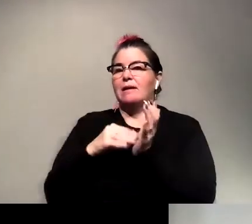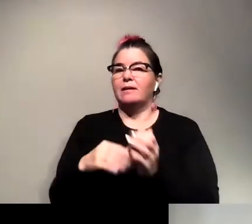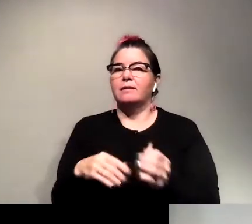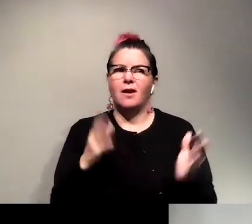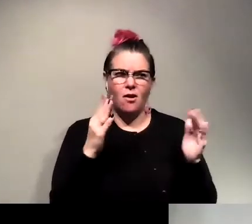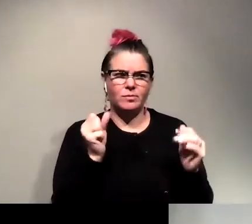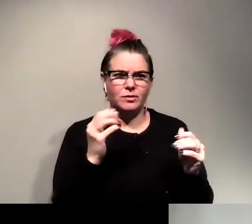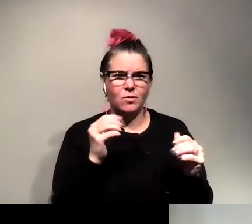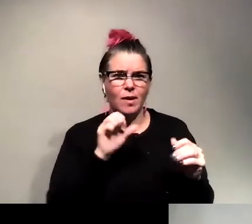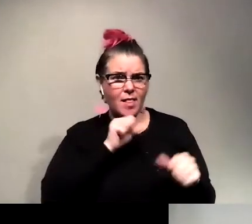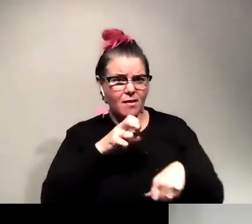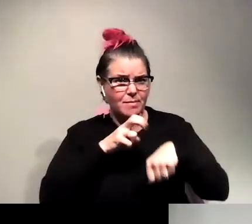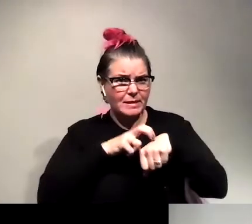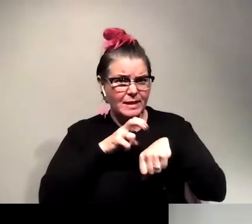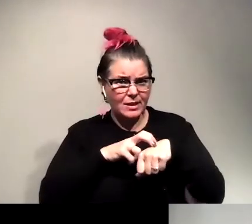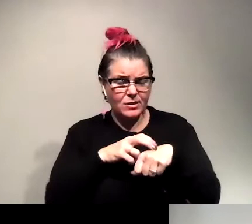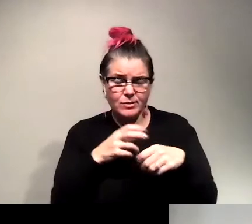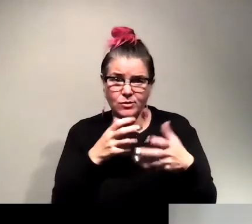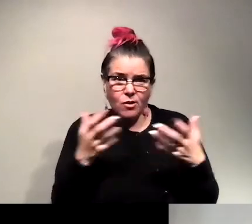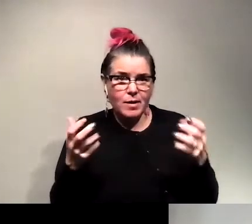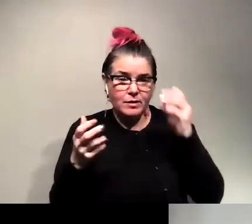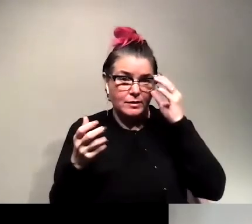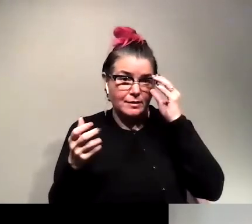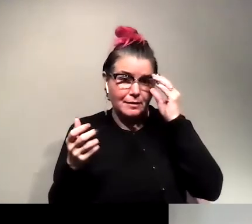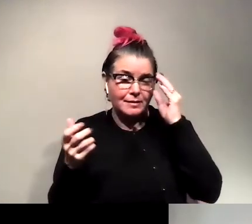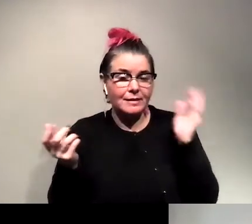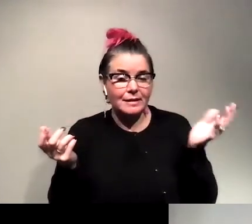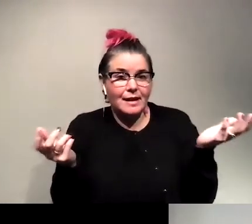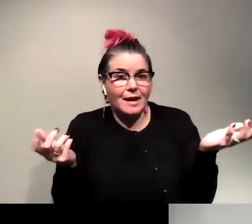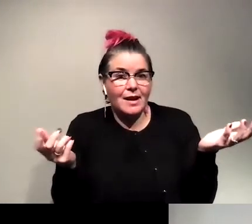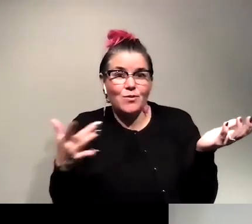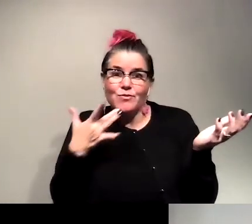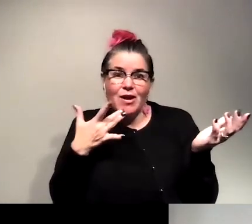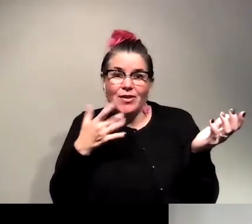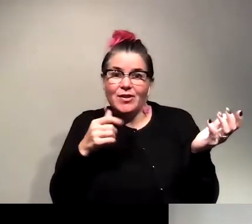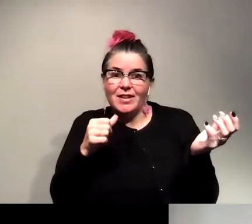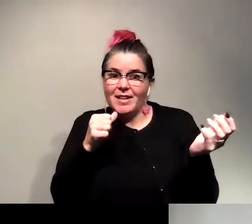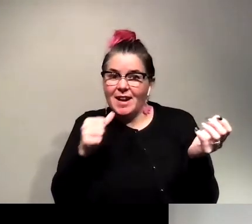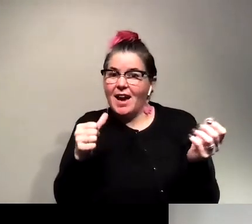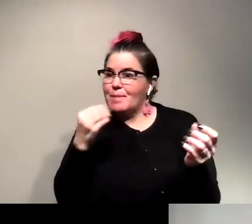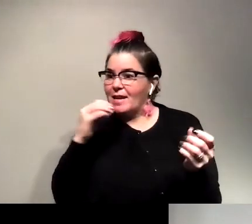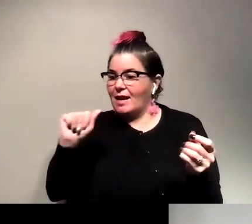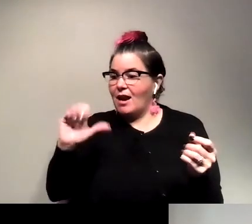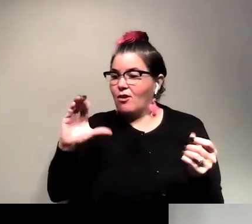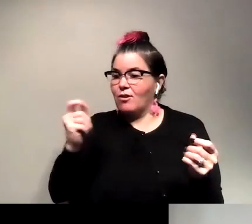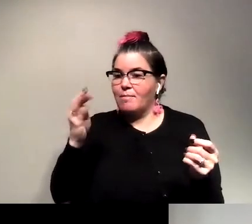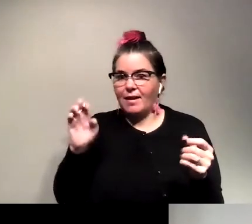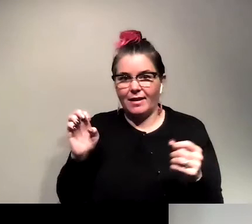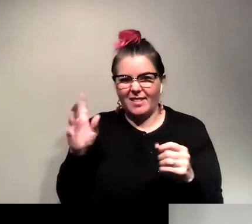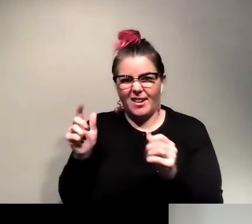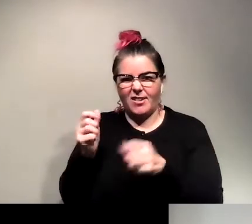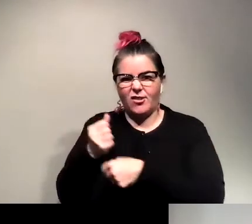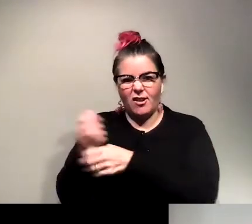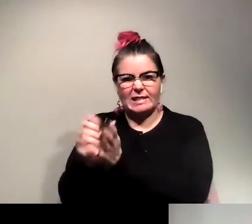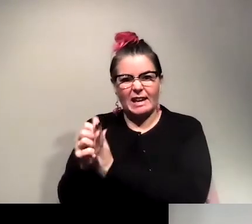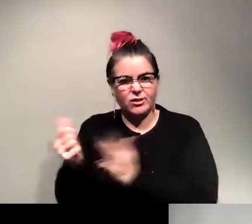I love potatoes so much and I just would rather not be eating acrylamide ideally, you know? Yeah. That'd be pretty